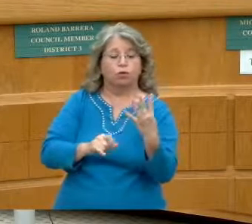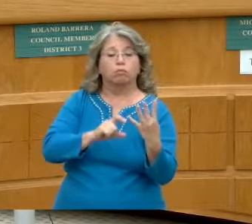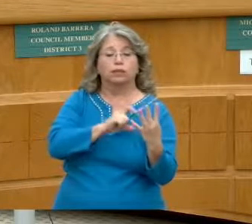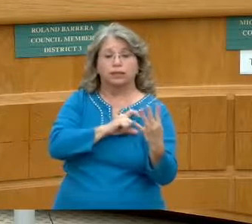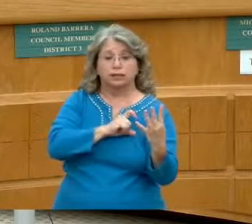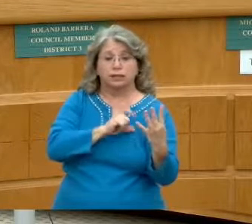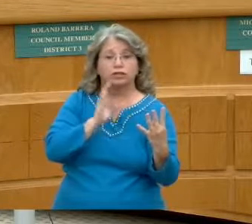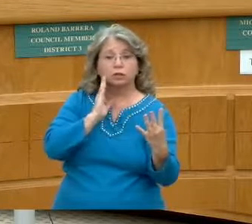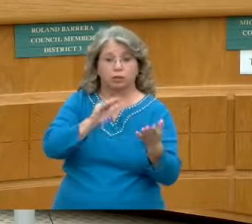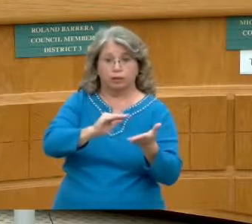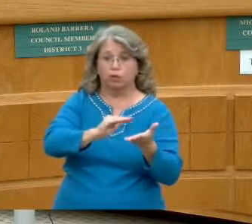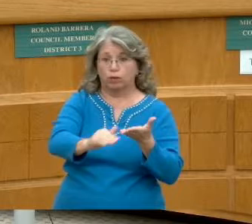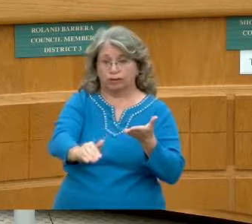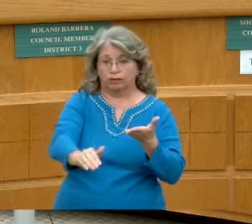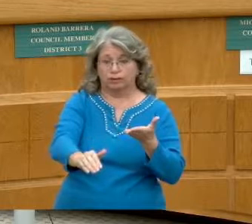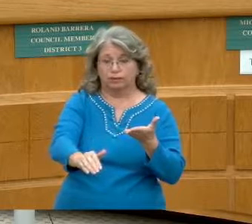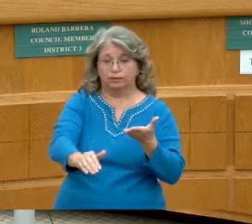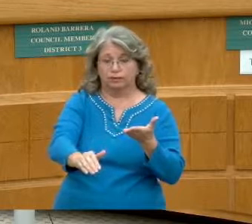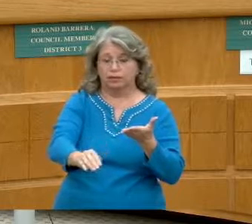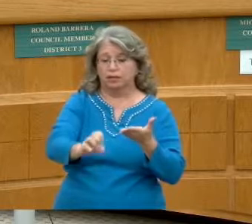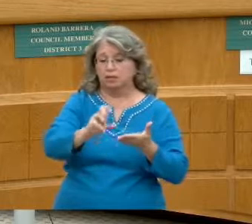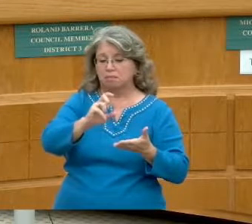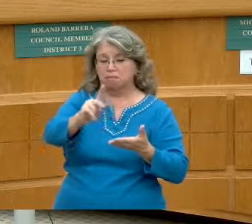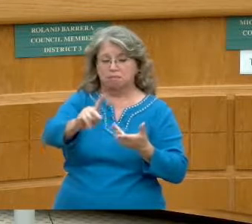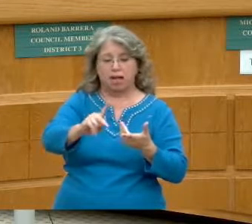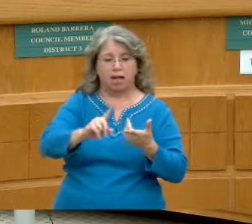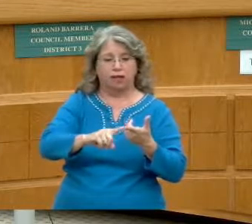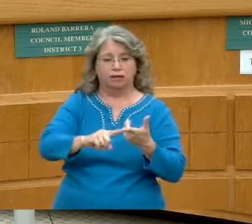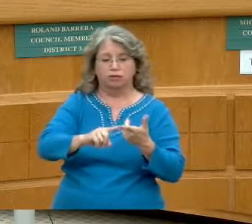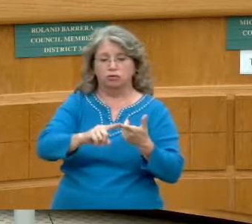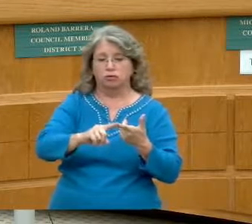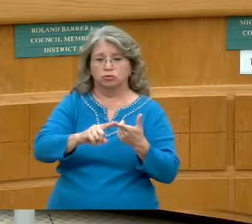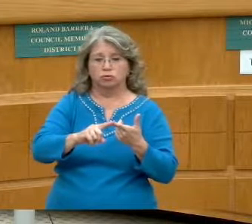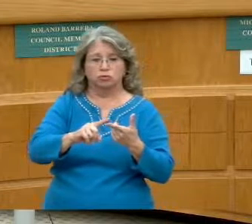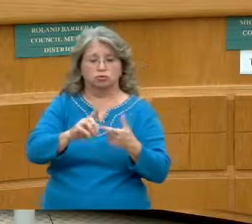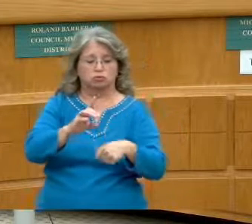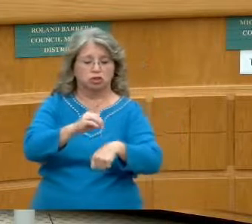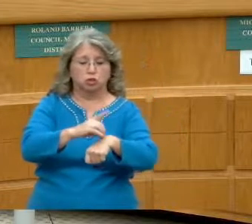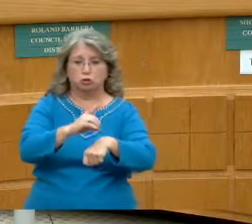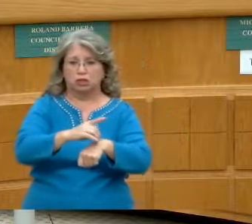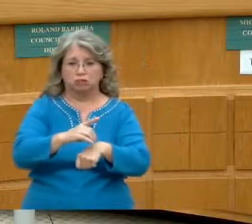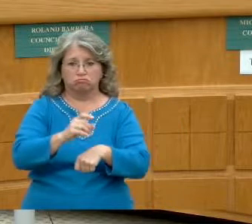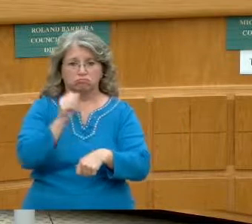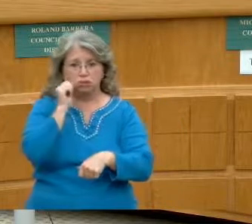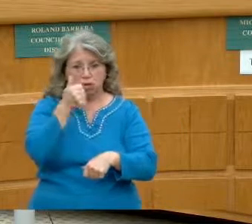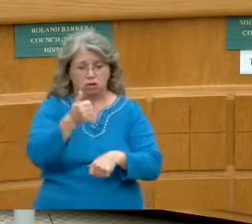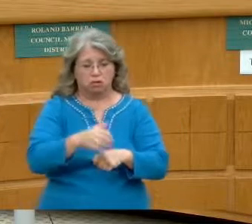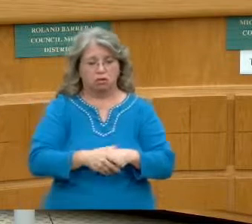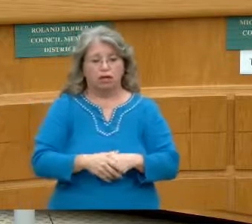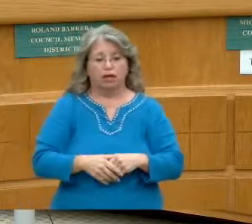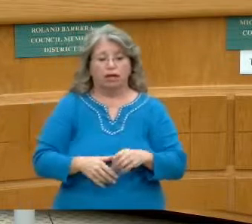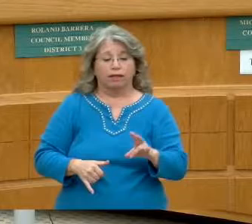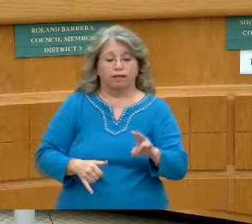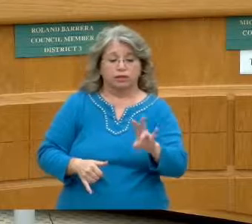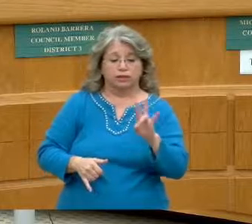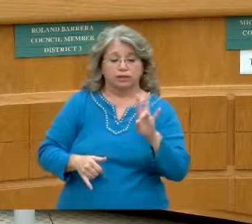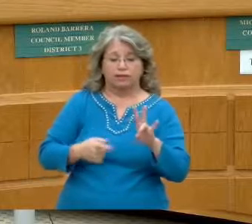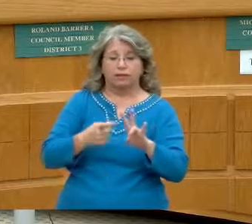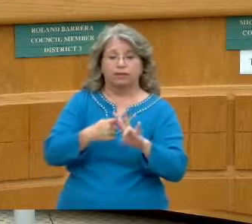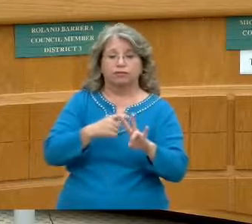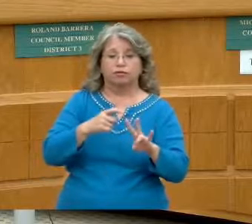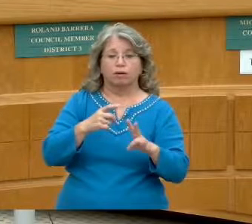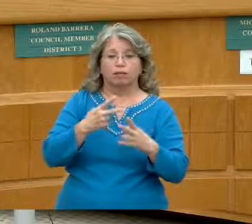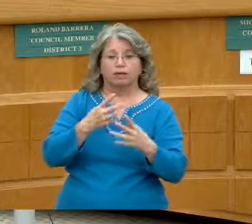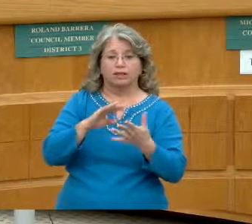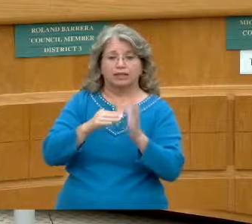will be released. They'll be back in the job tomorrow for the 4 police officers. And then the 7 detention staff also